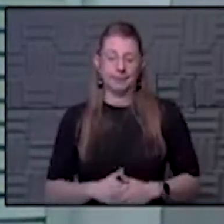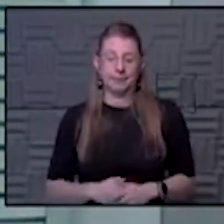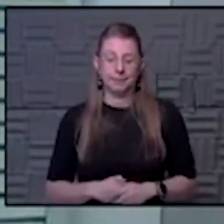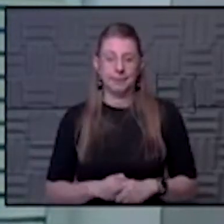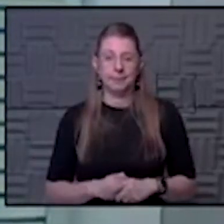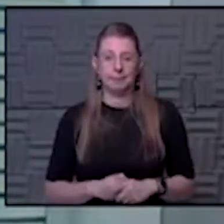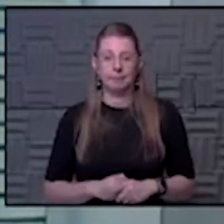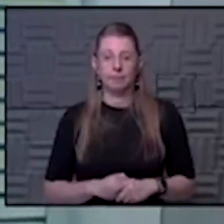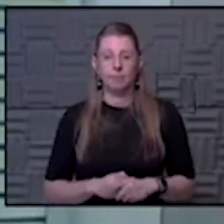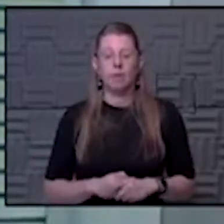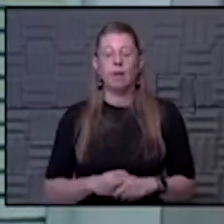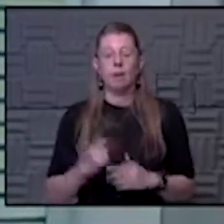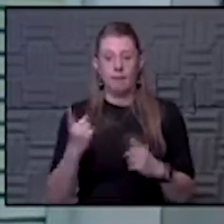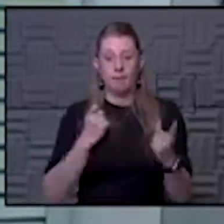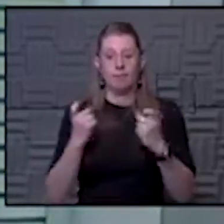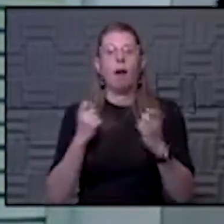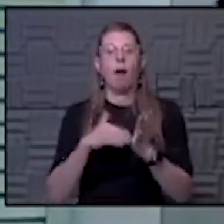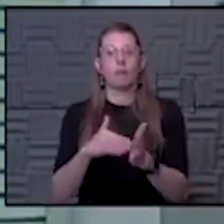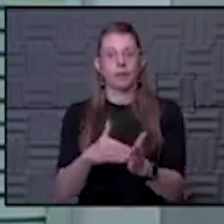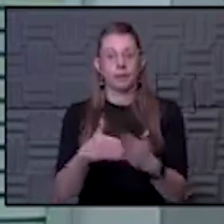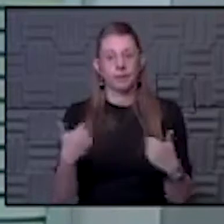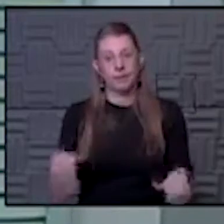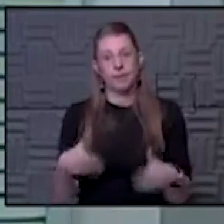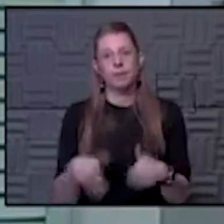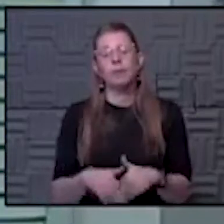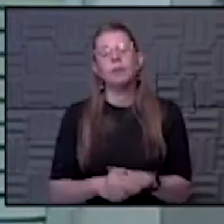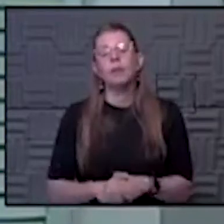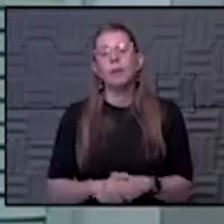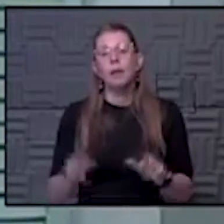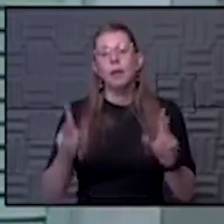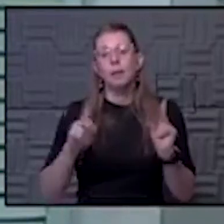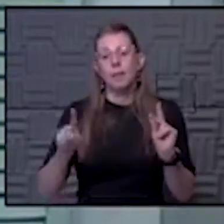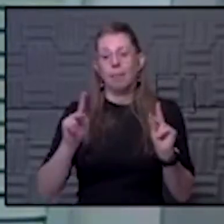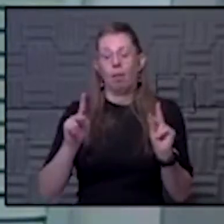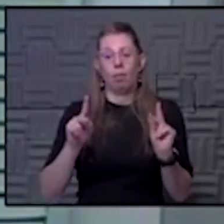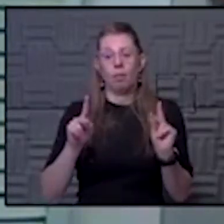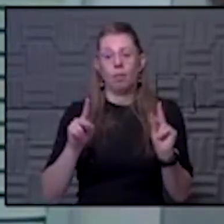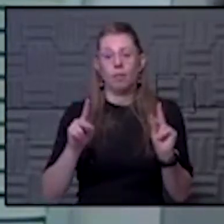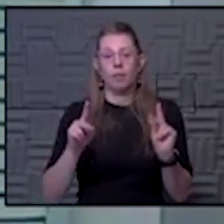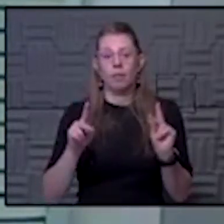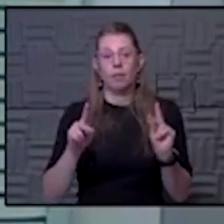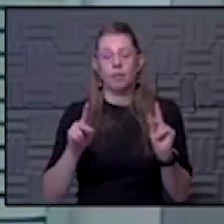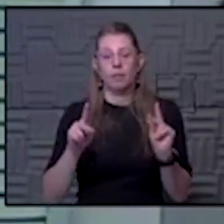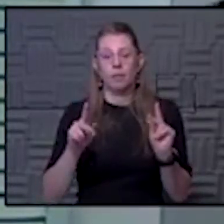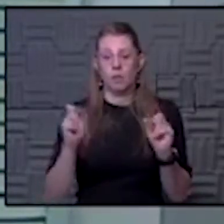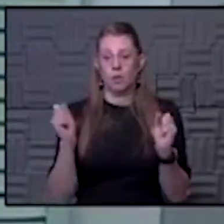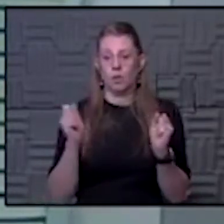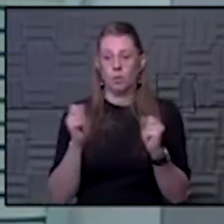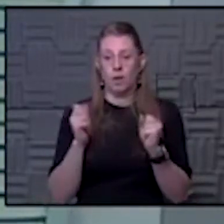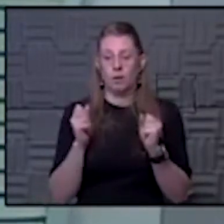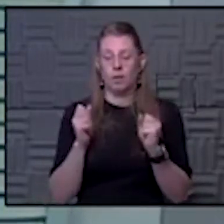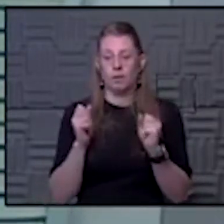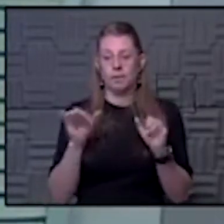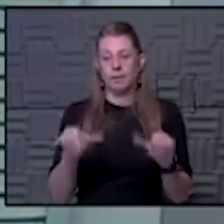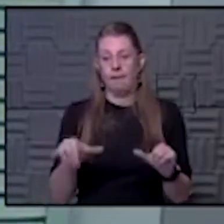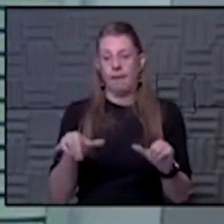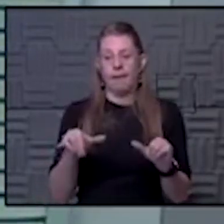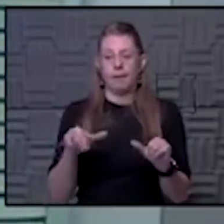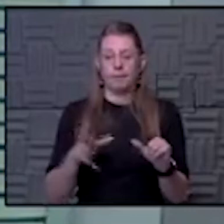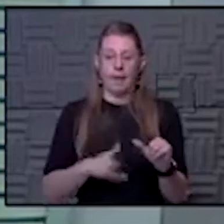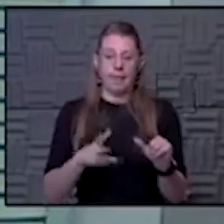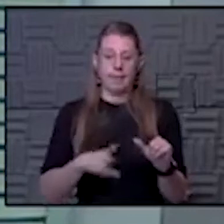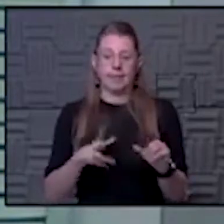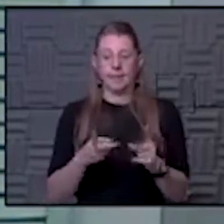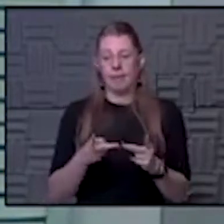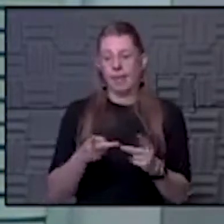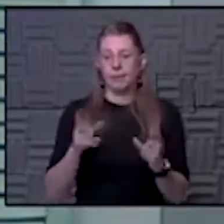this is coming up a lot. You know, we have people that advisedly are not spend their winters in Scottsdale or something like that, and they're wondering if